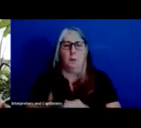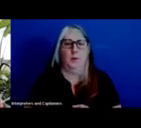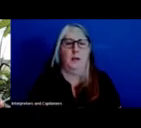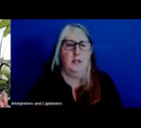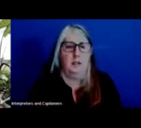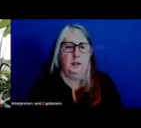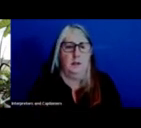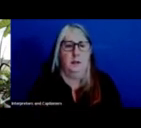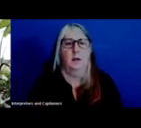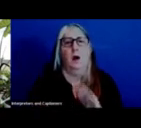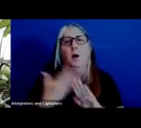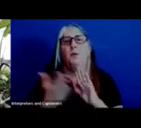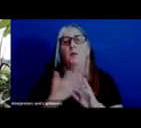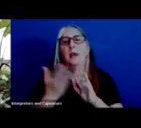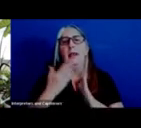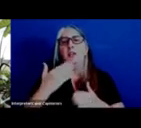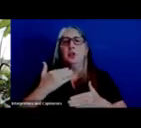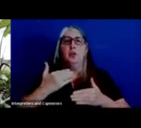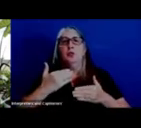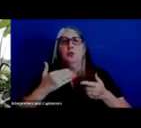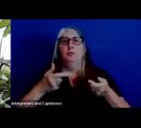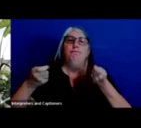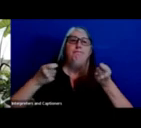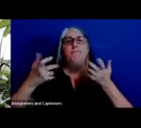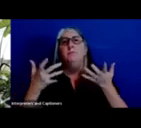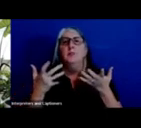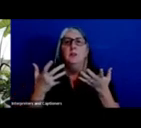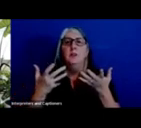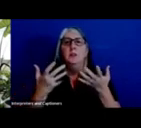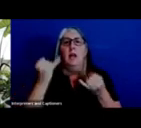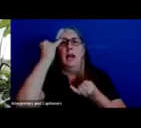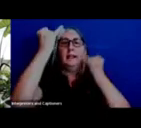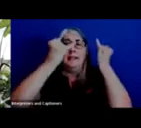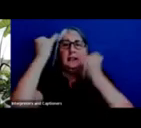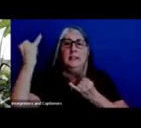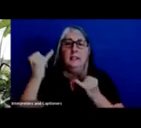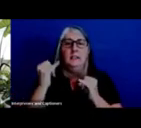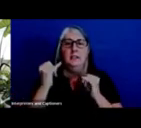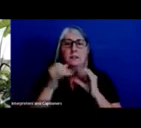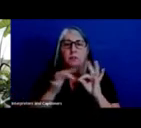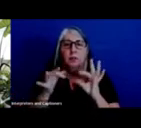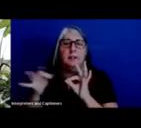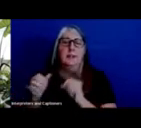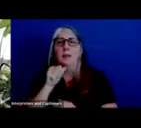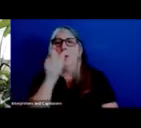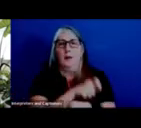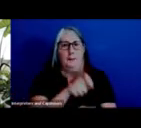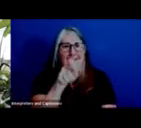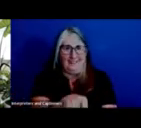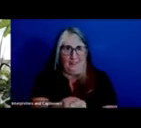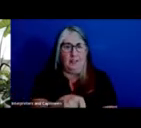operationalize terms and ideas that can be very non-specific.